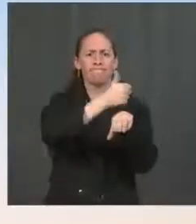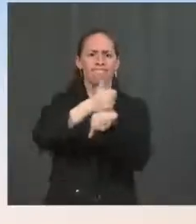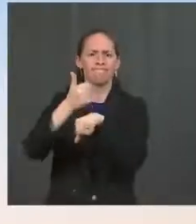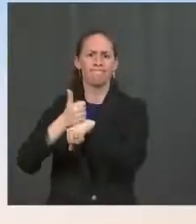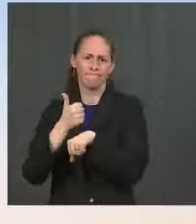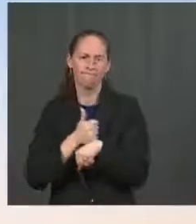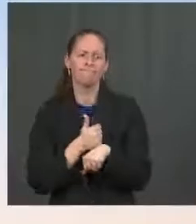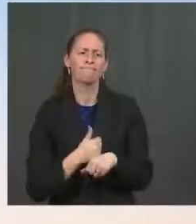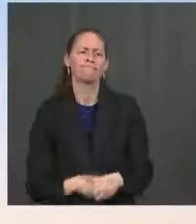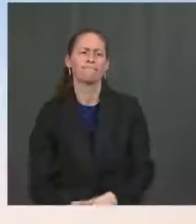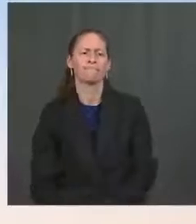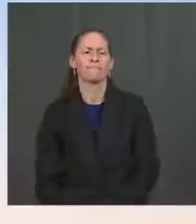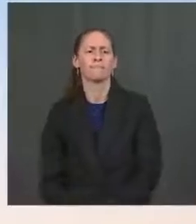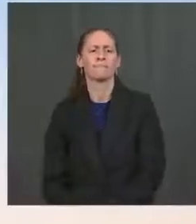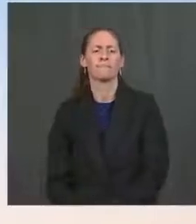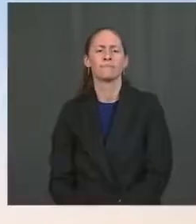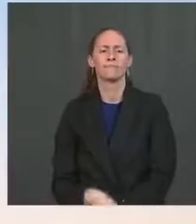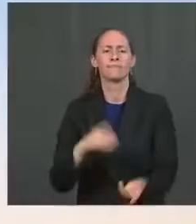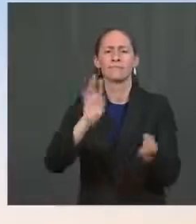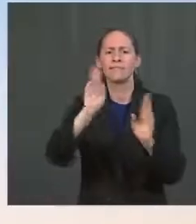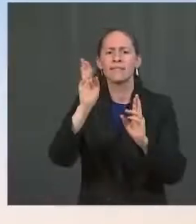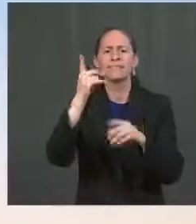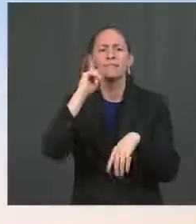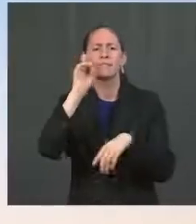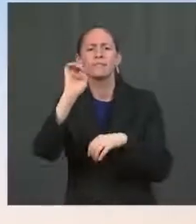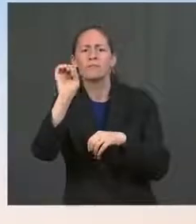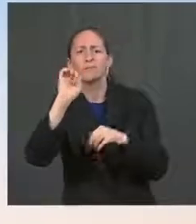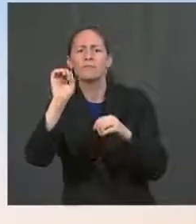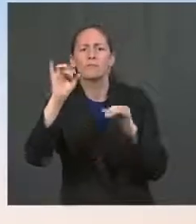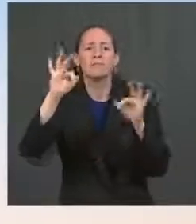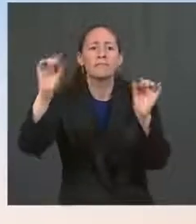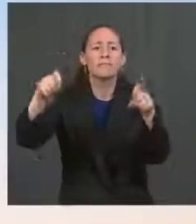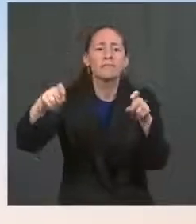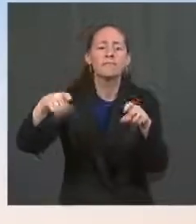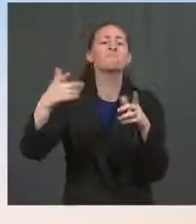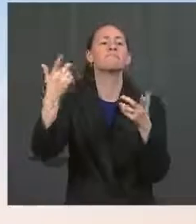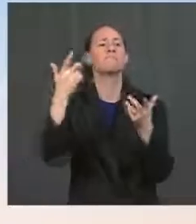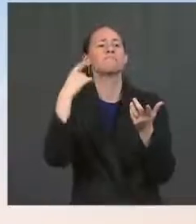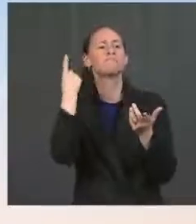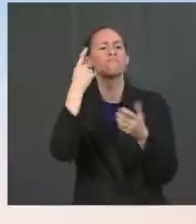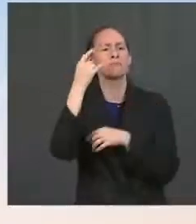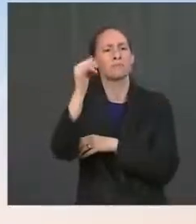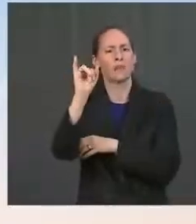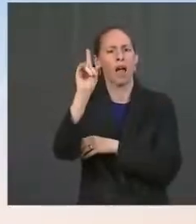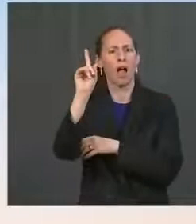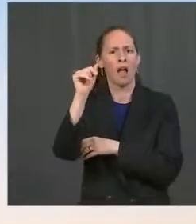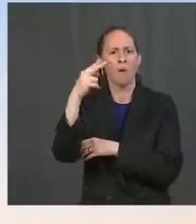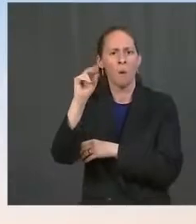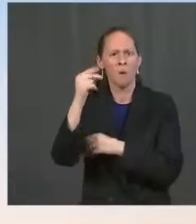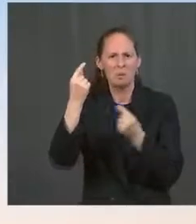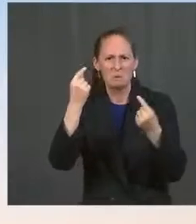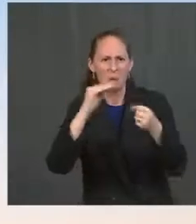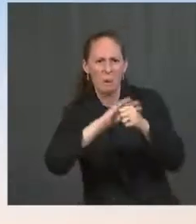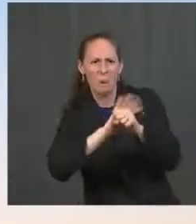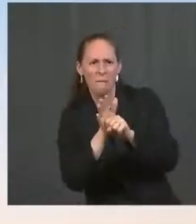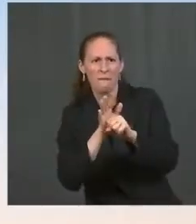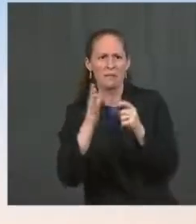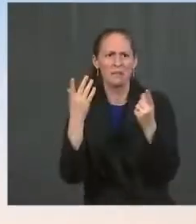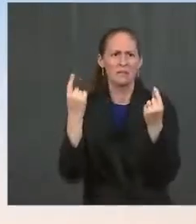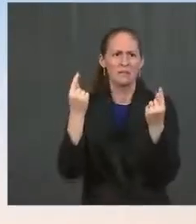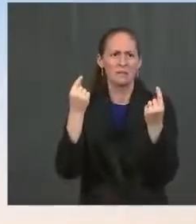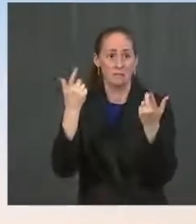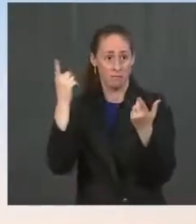reaction to the situation in Idaho with COVID, and is he going to address that during the trip? Well, I'm sure he'll have a range